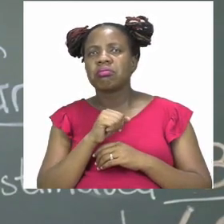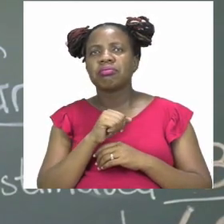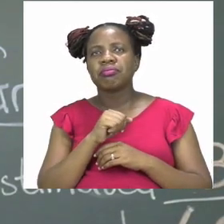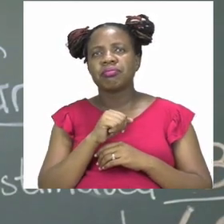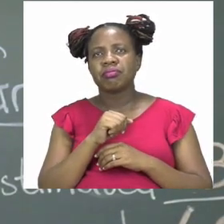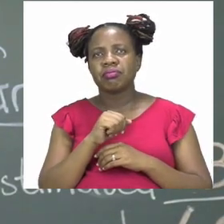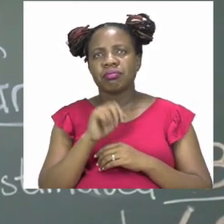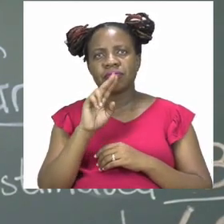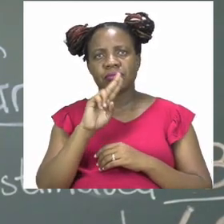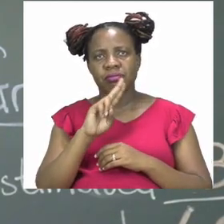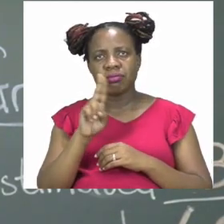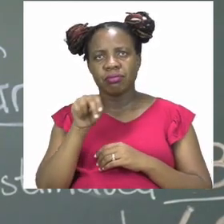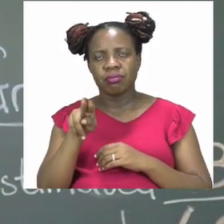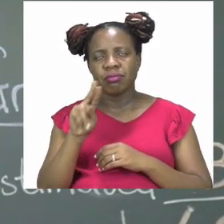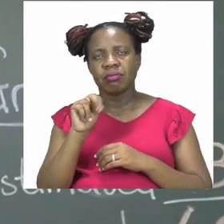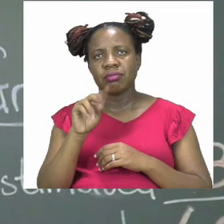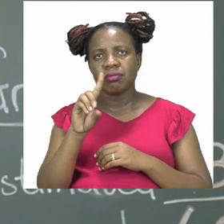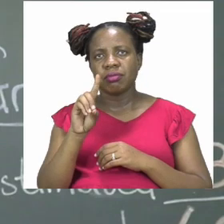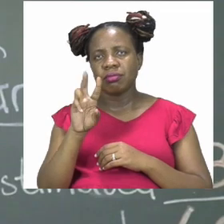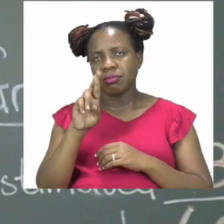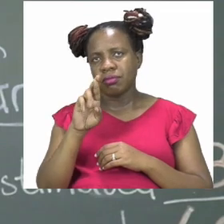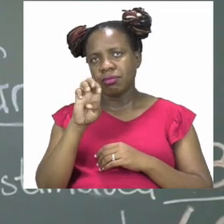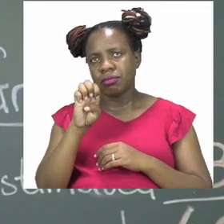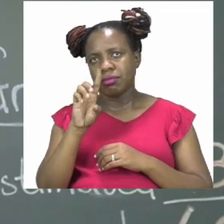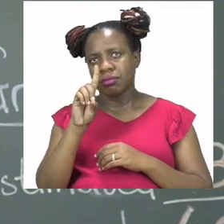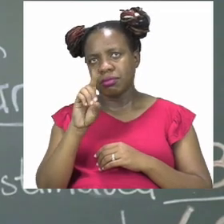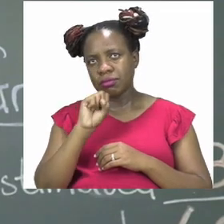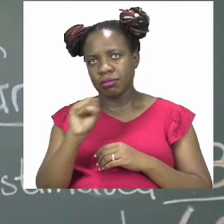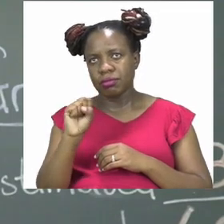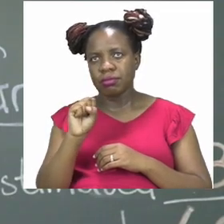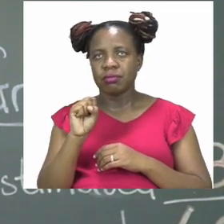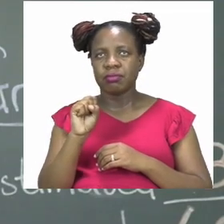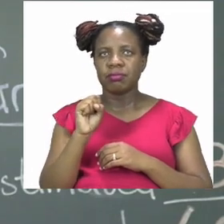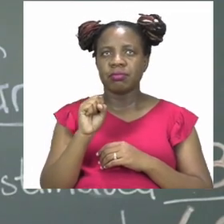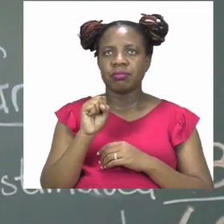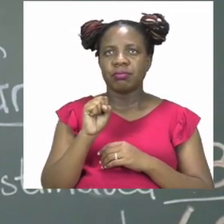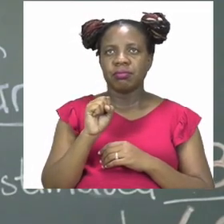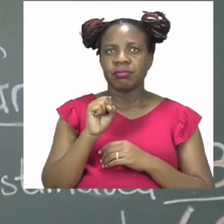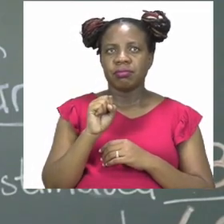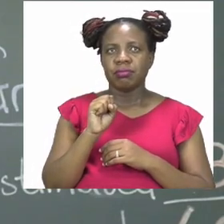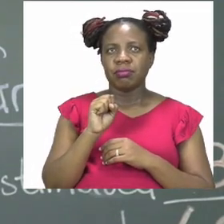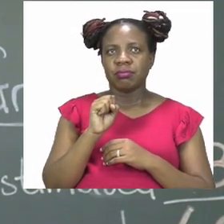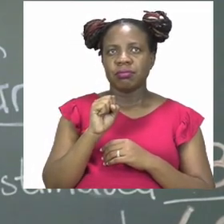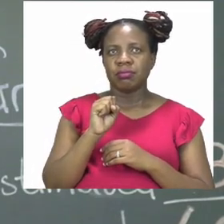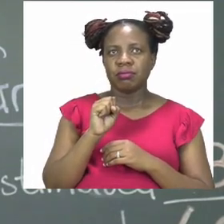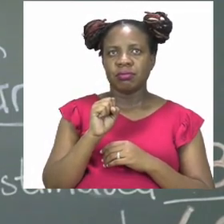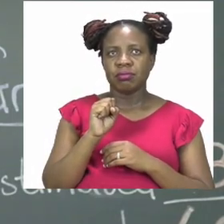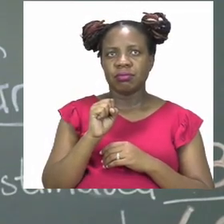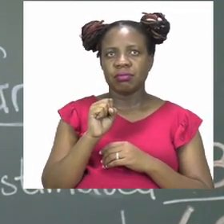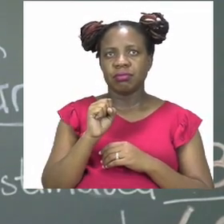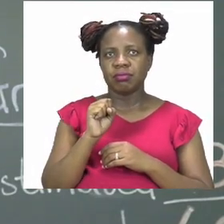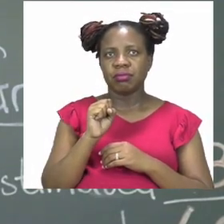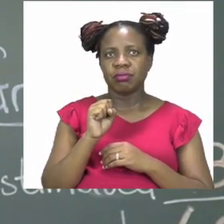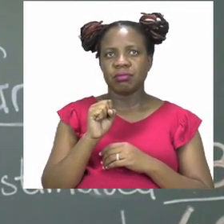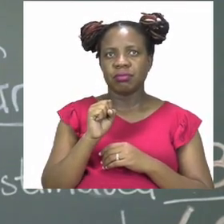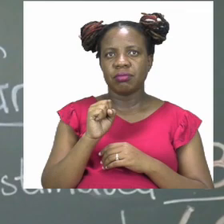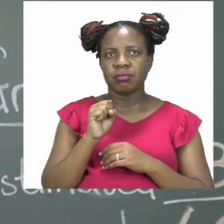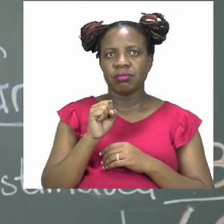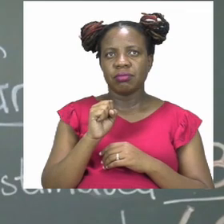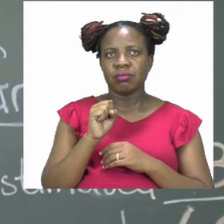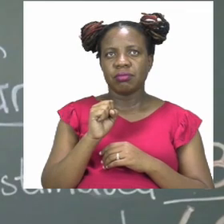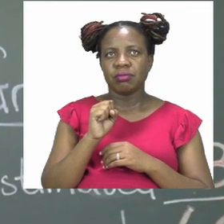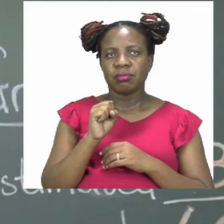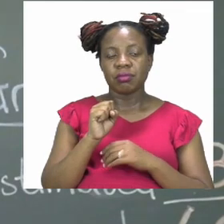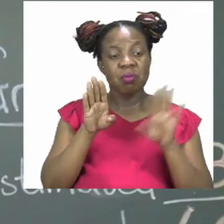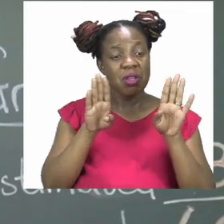we see here it is hundredths. Right. Now everyone, I'm going to leave you to